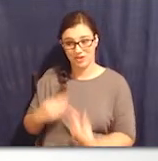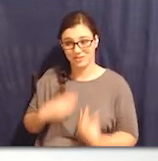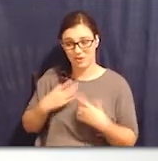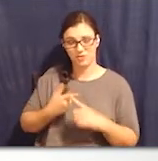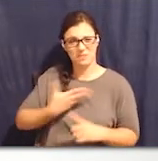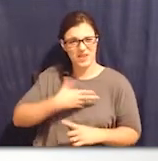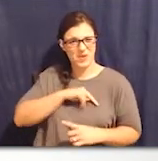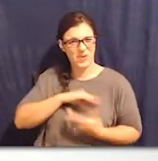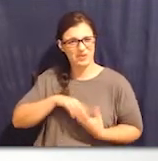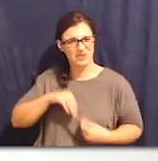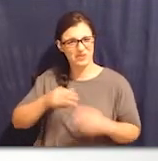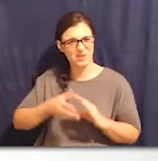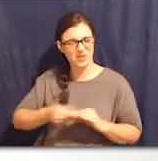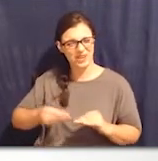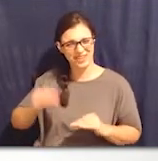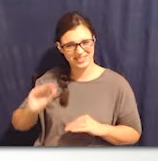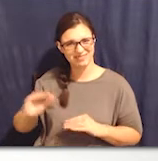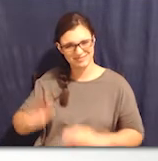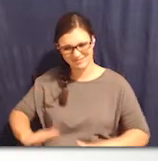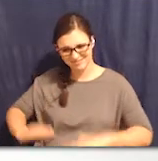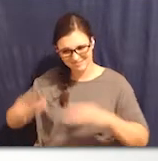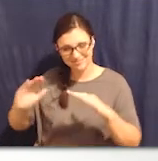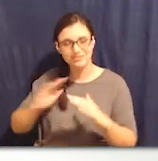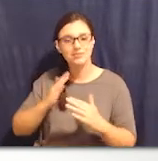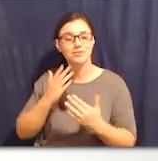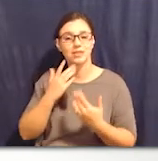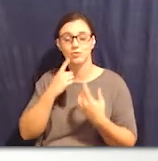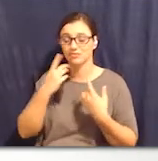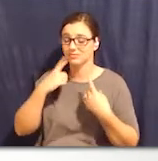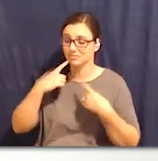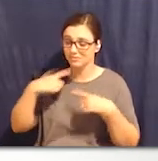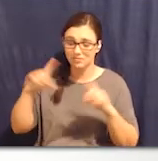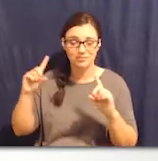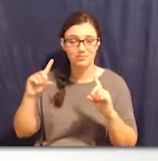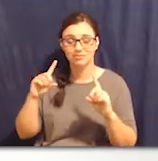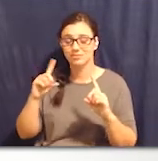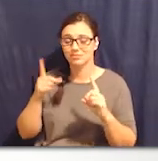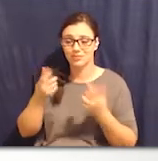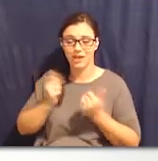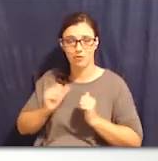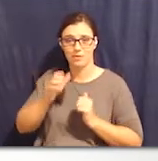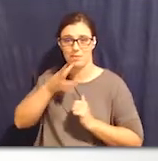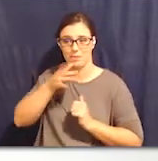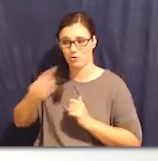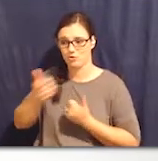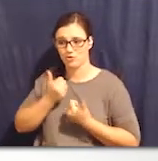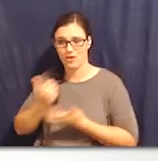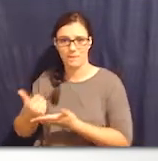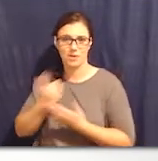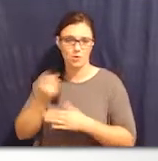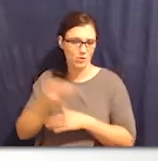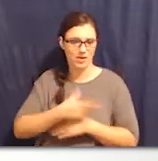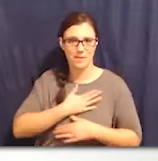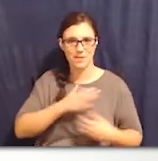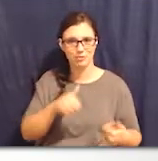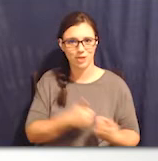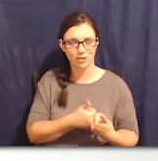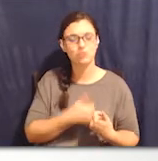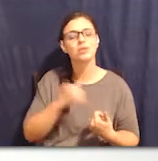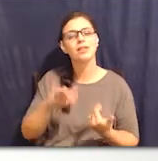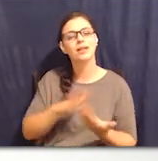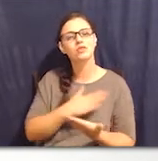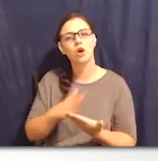this song was inspired by my own childhood story and the monumental effort of my own mother to help me overcome